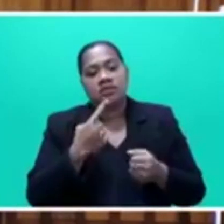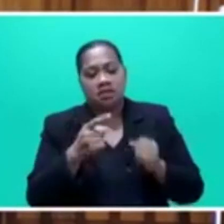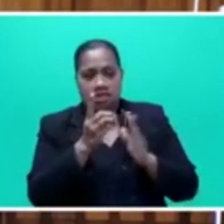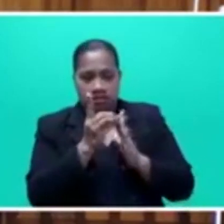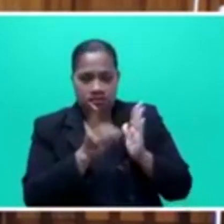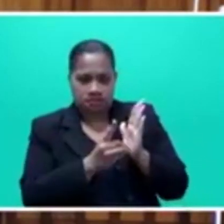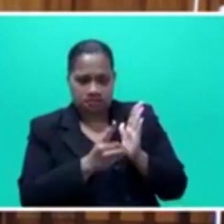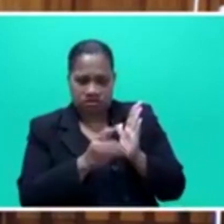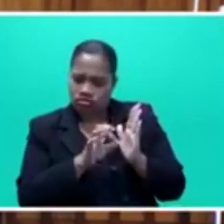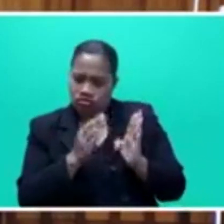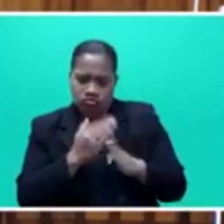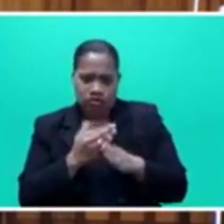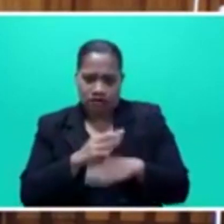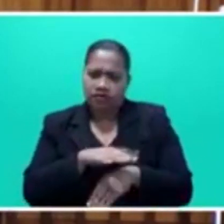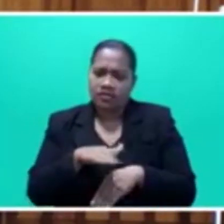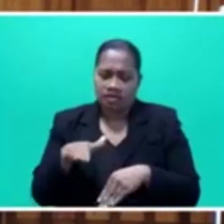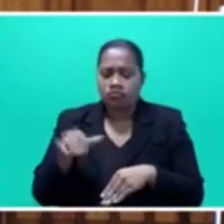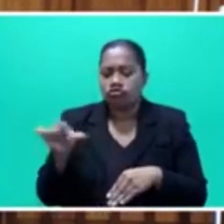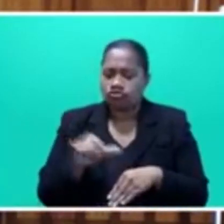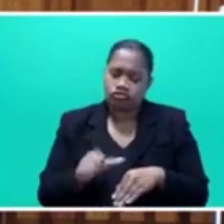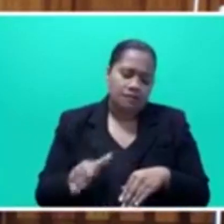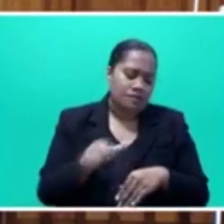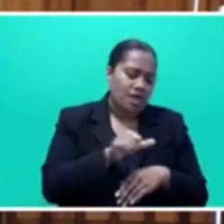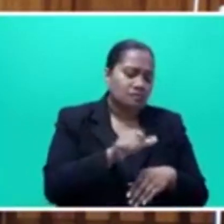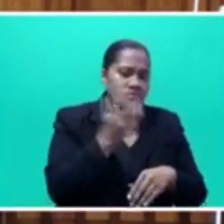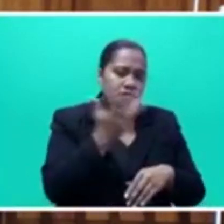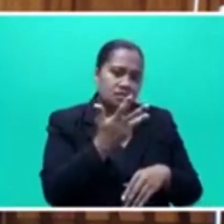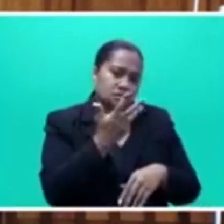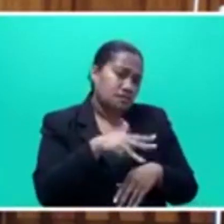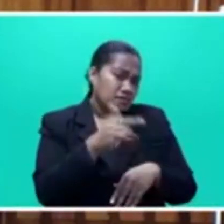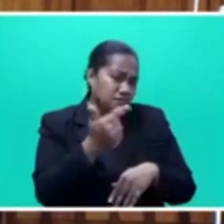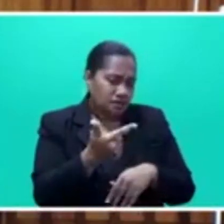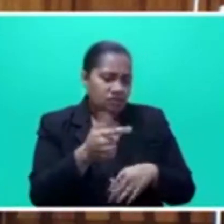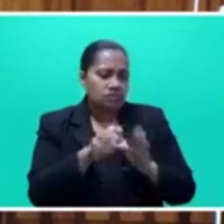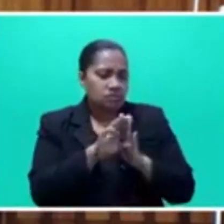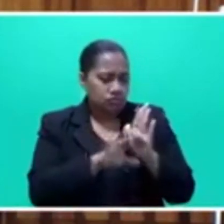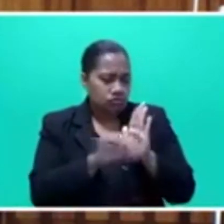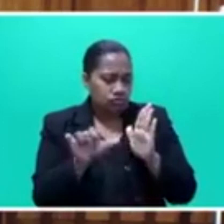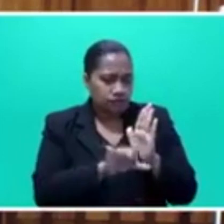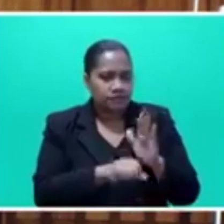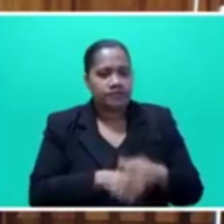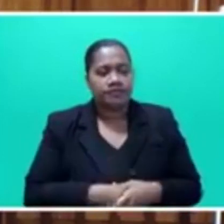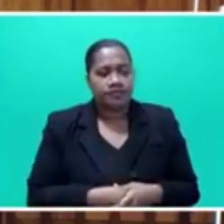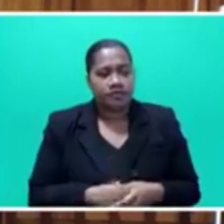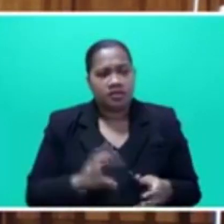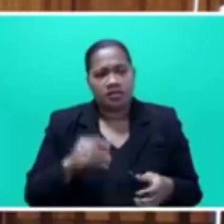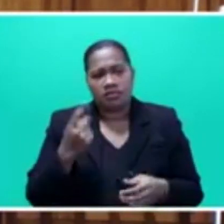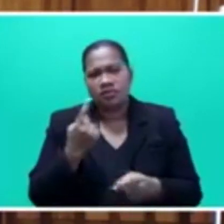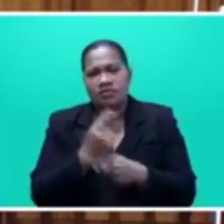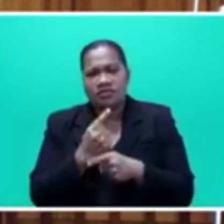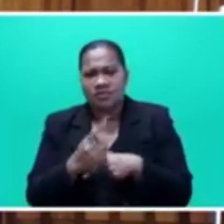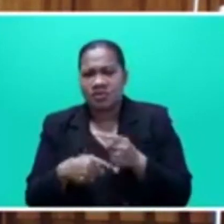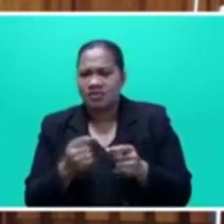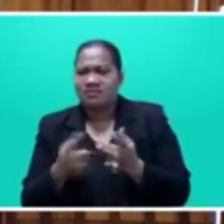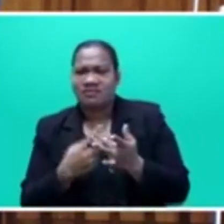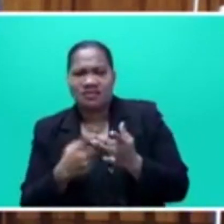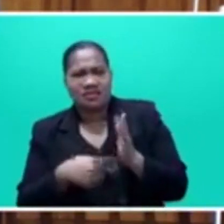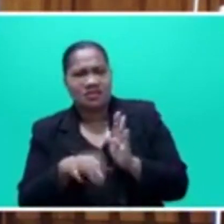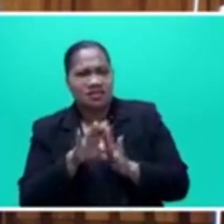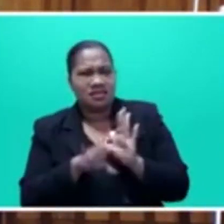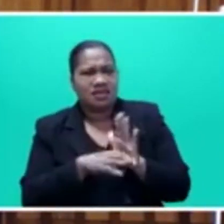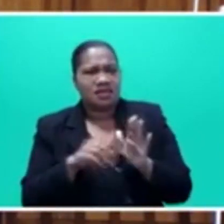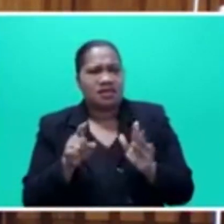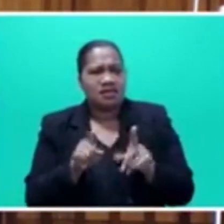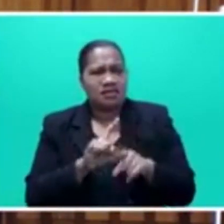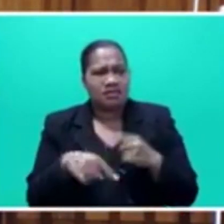not working for them. Let's go back to the 1997 Constitution. Some of them talked about the Yashgai Constitution, which actually said we could have same-sex marriage in Fiji.